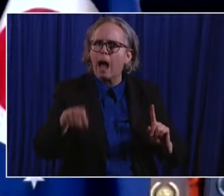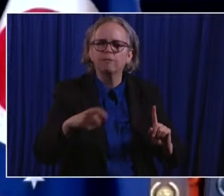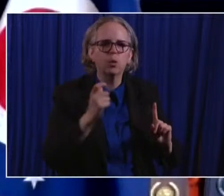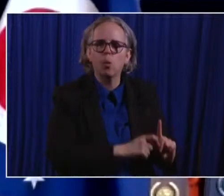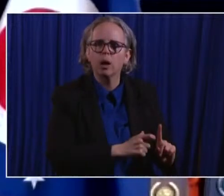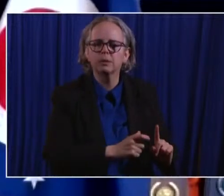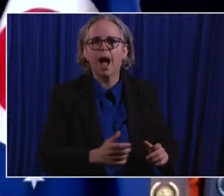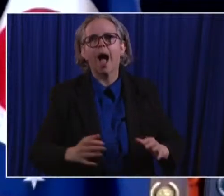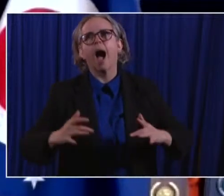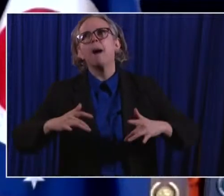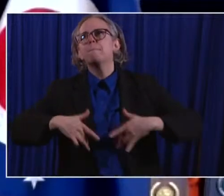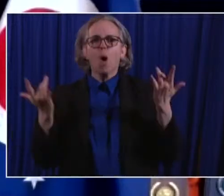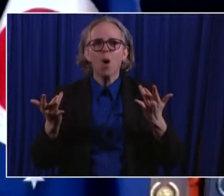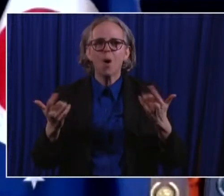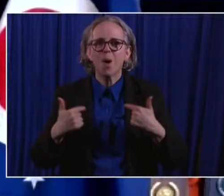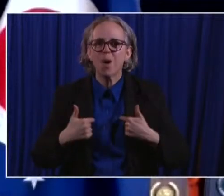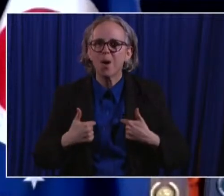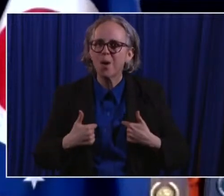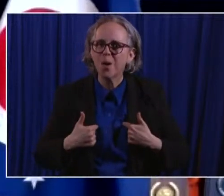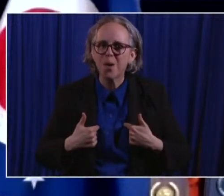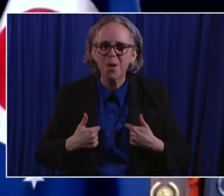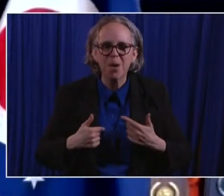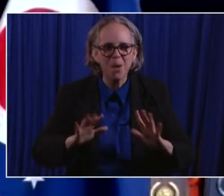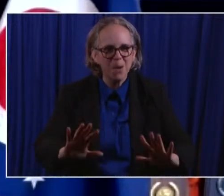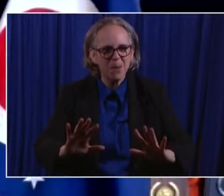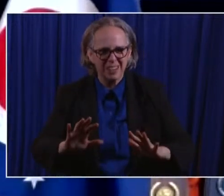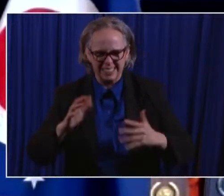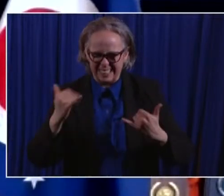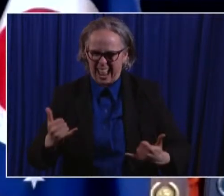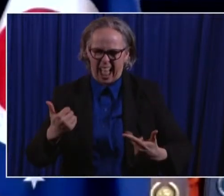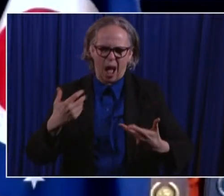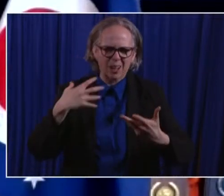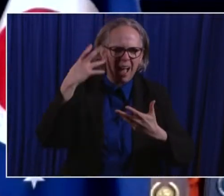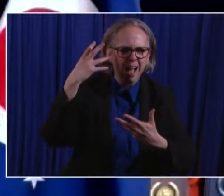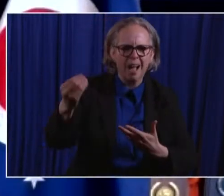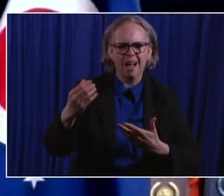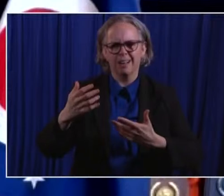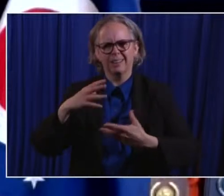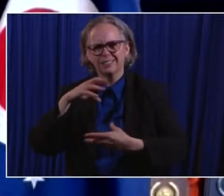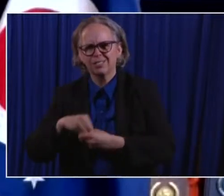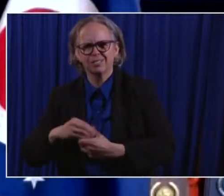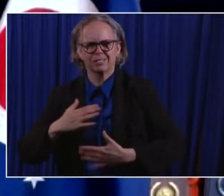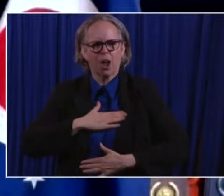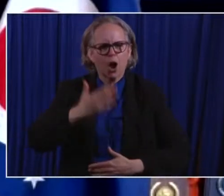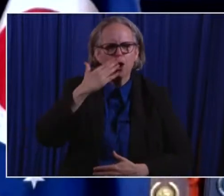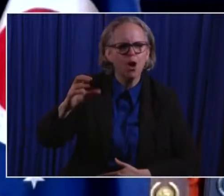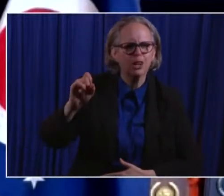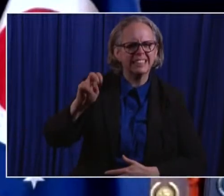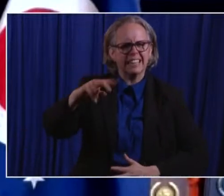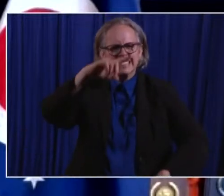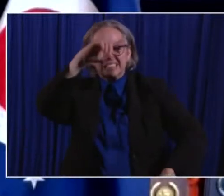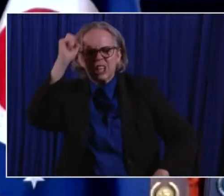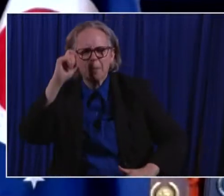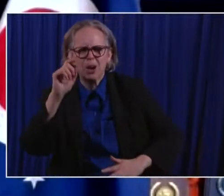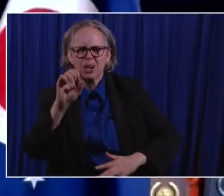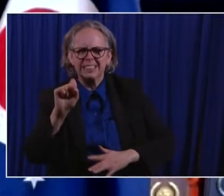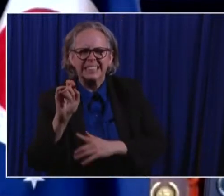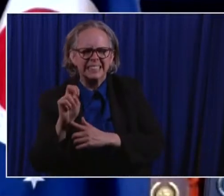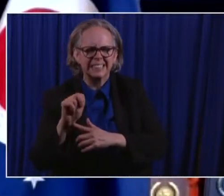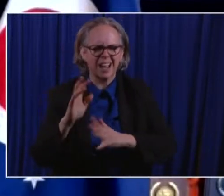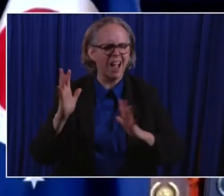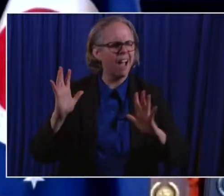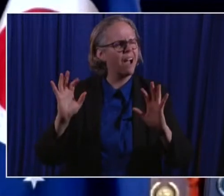them as they enjoy the rest of their spring season and then head into summer and fall. But